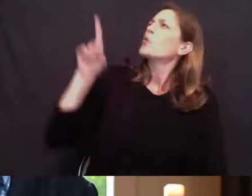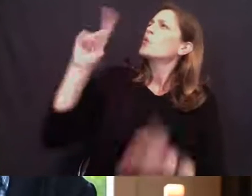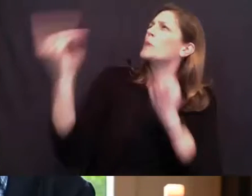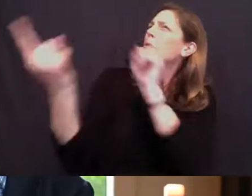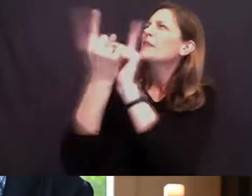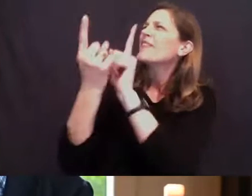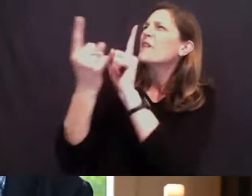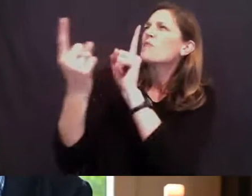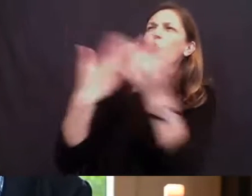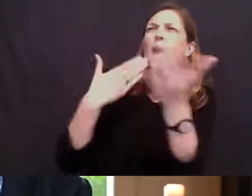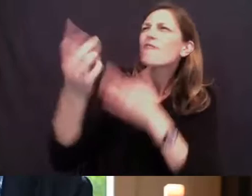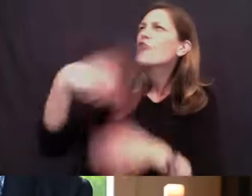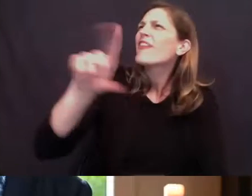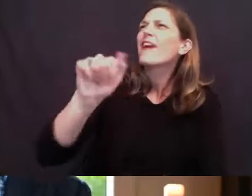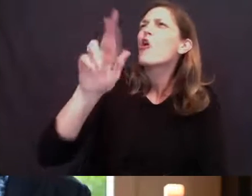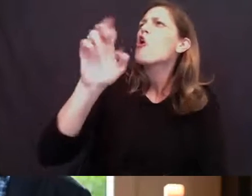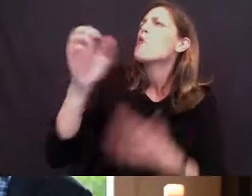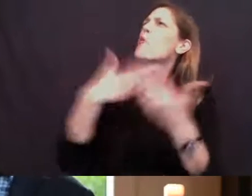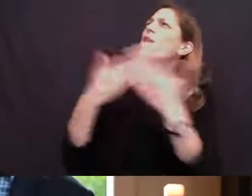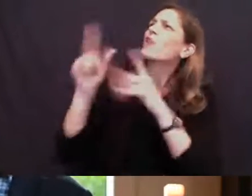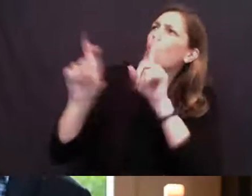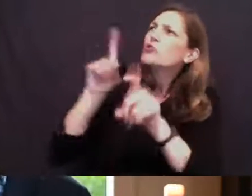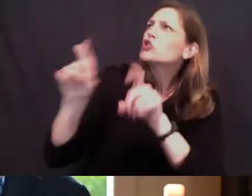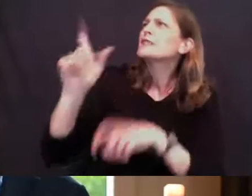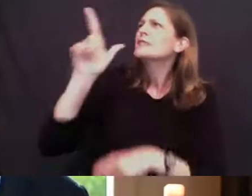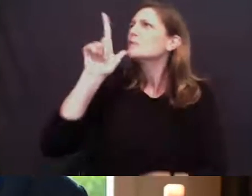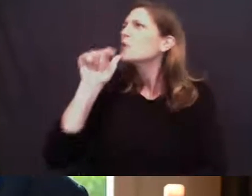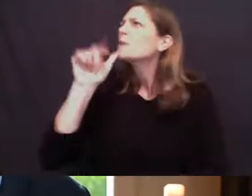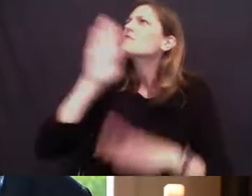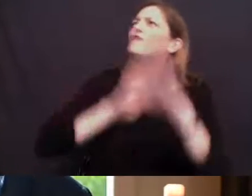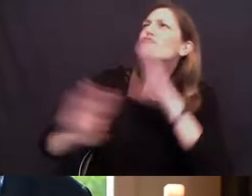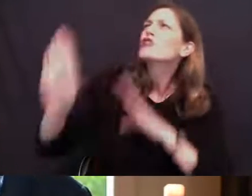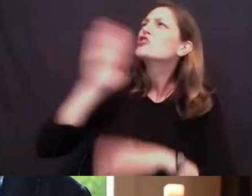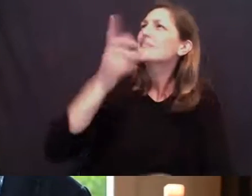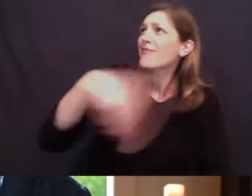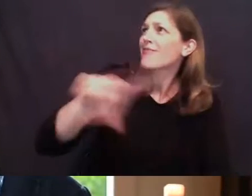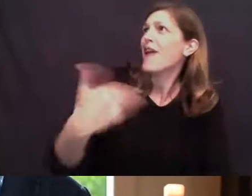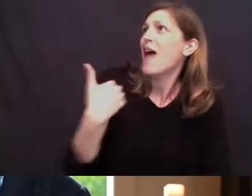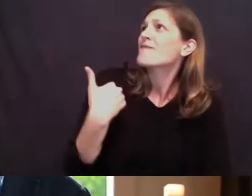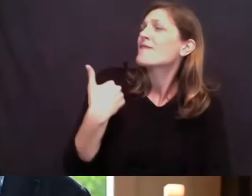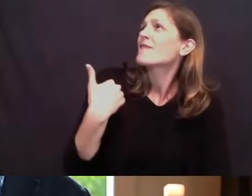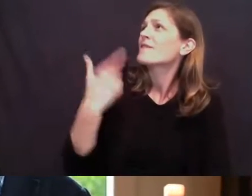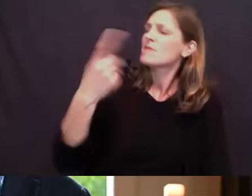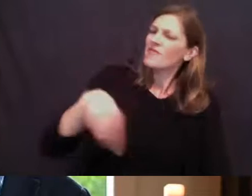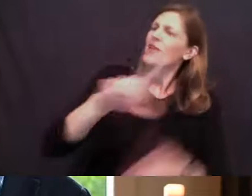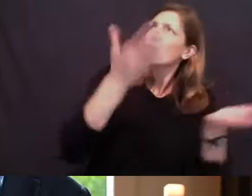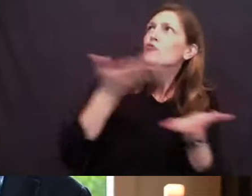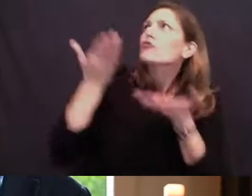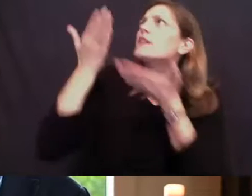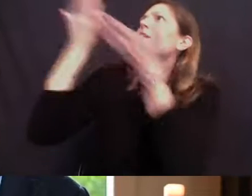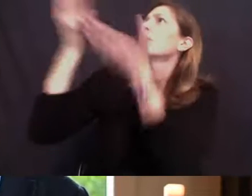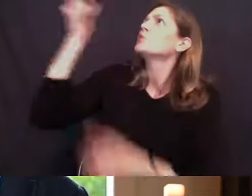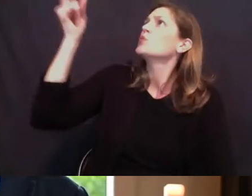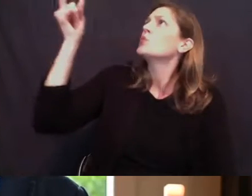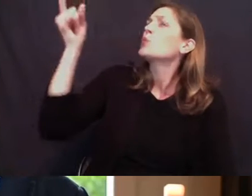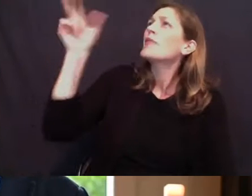at. That whatever questions or disappointments or frustrations they have, Lord, that they would bring them to you and that they